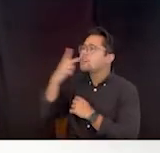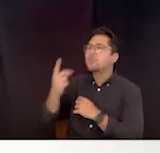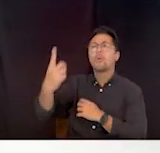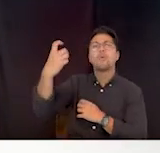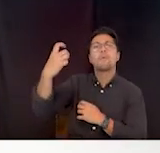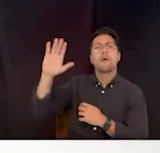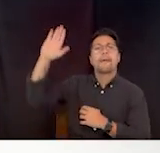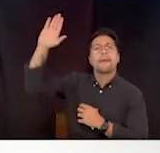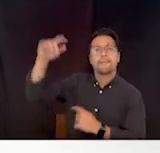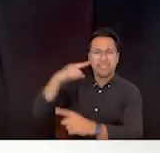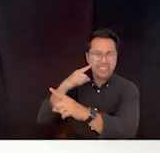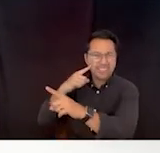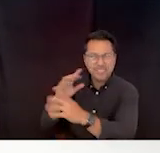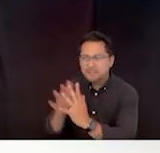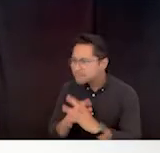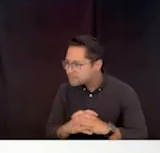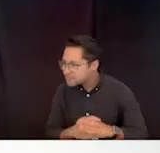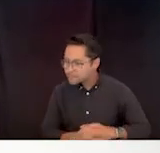I think.